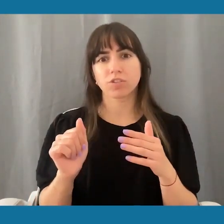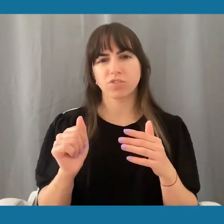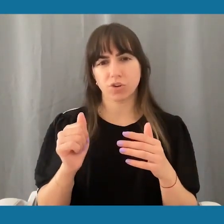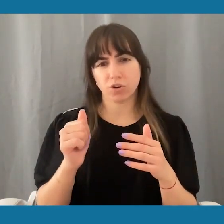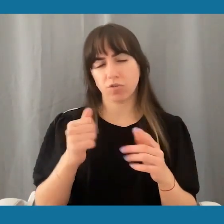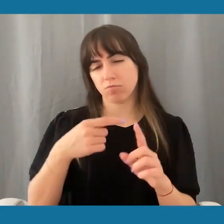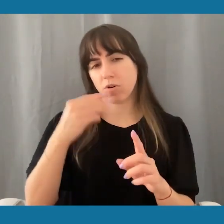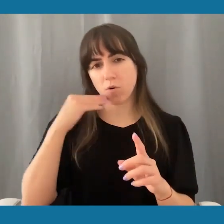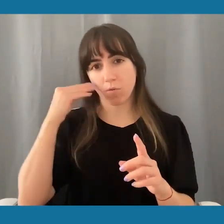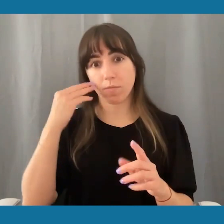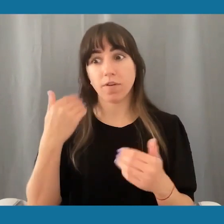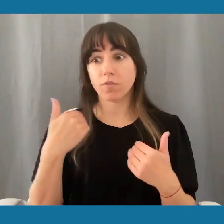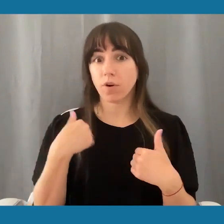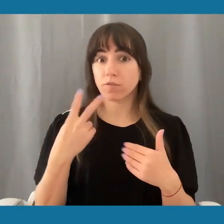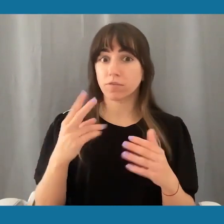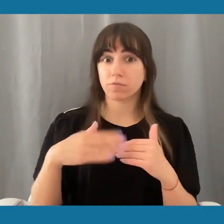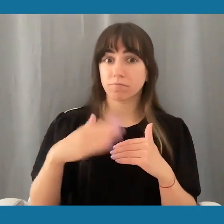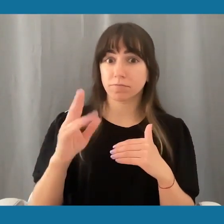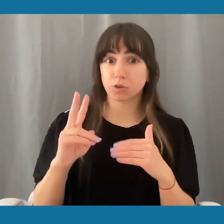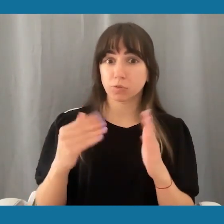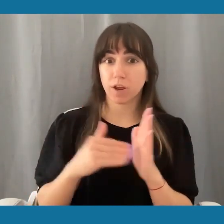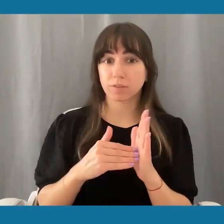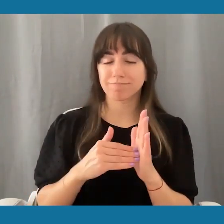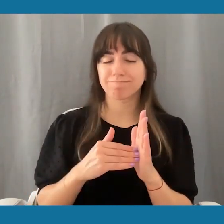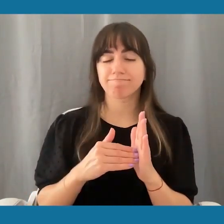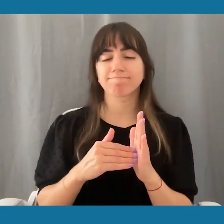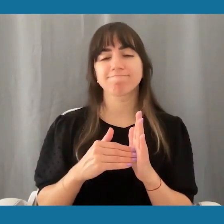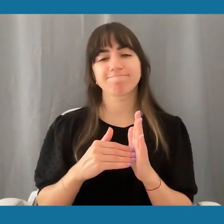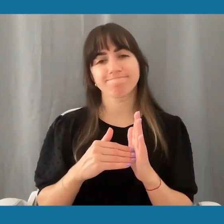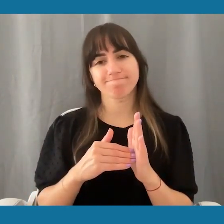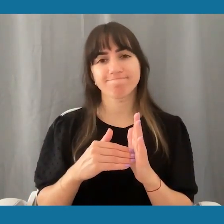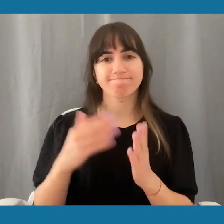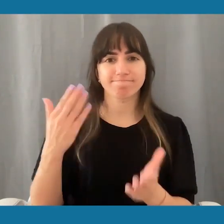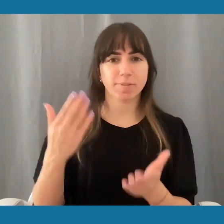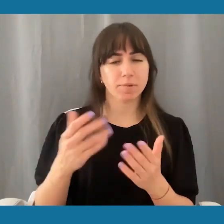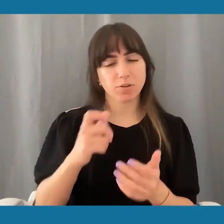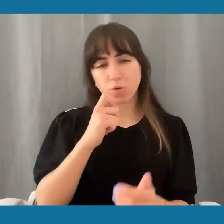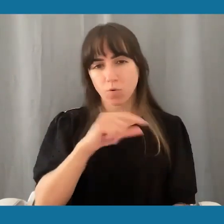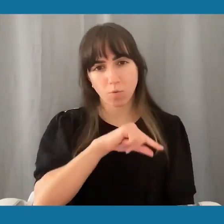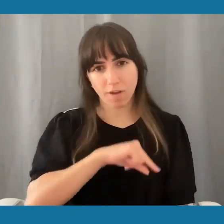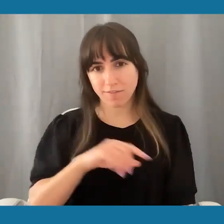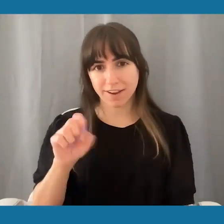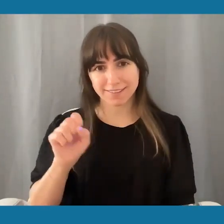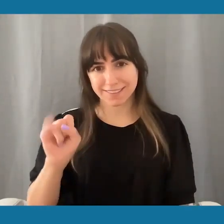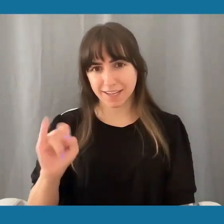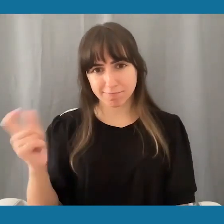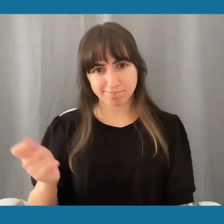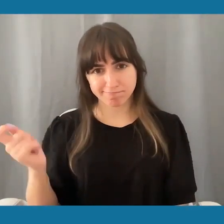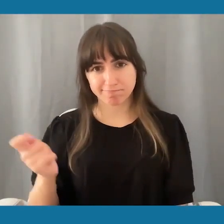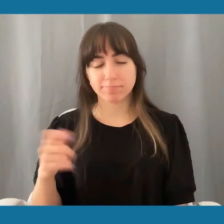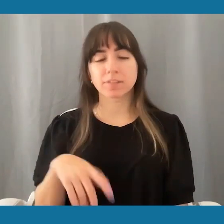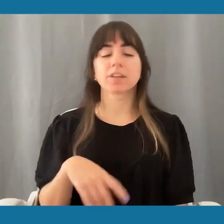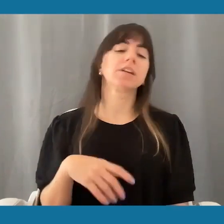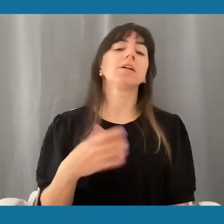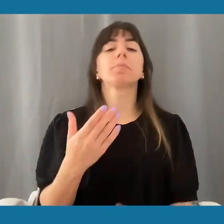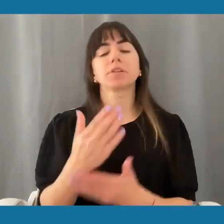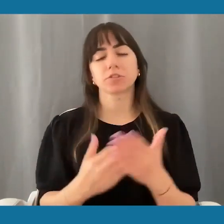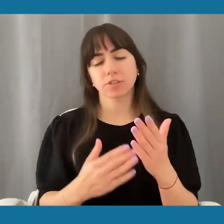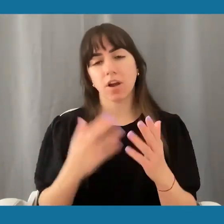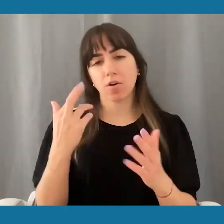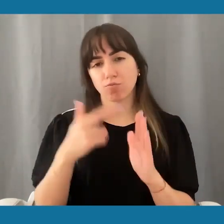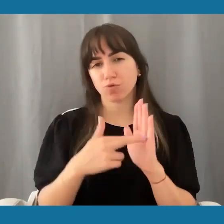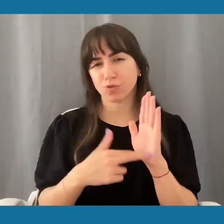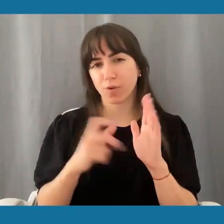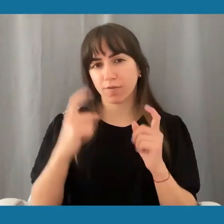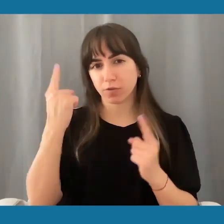SSI. However, there are some additional rules to consider. As it relates to the ABLE account, the first $100,000 doesn't count